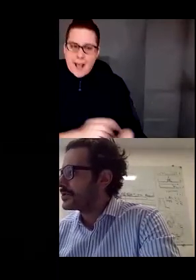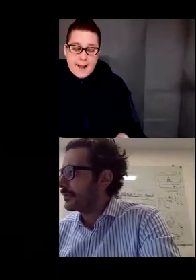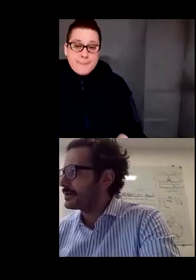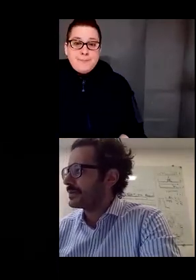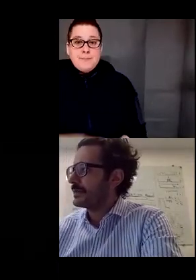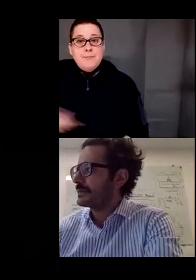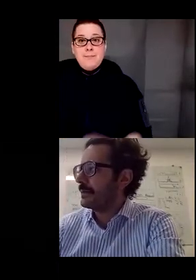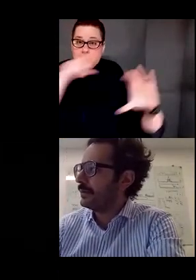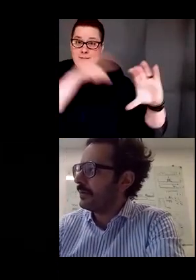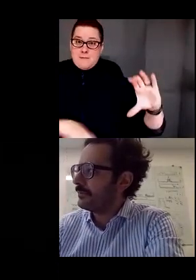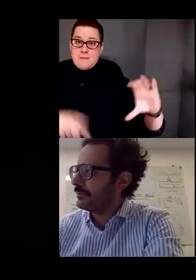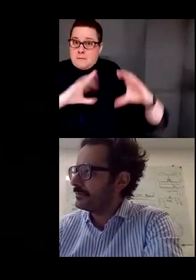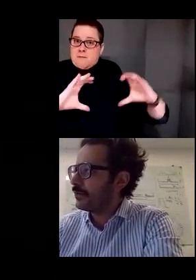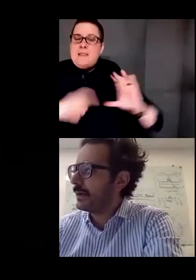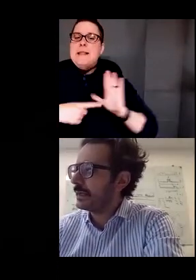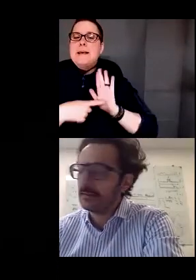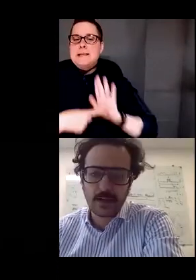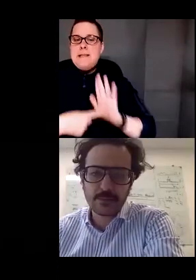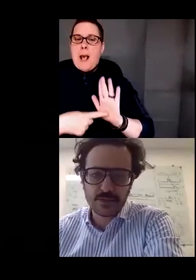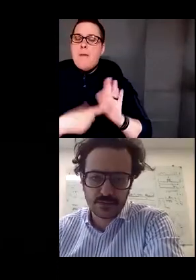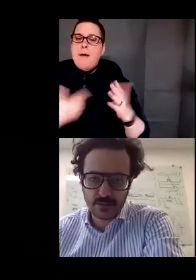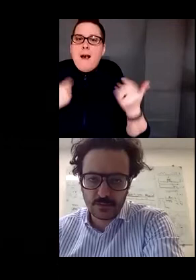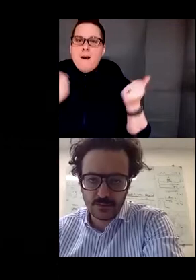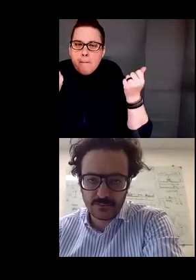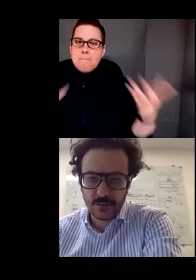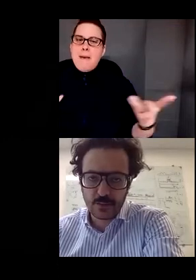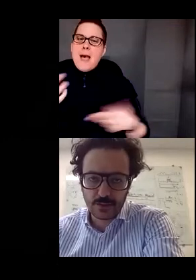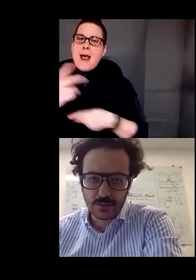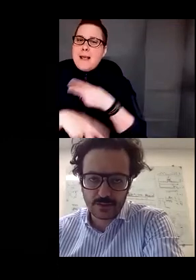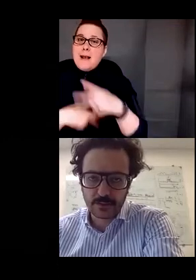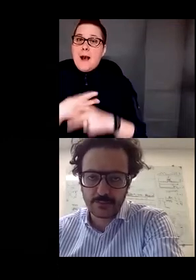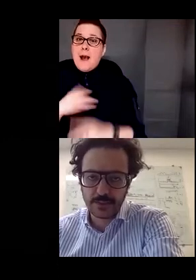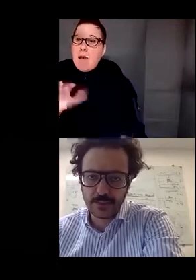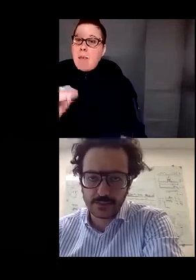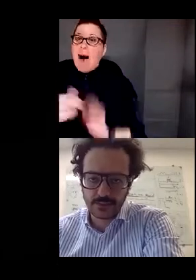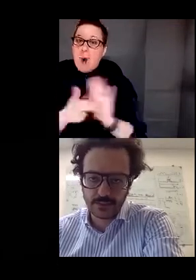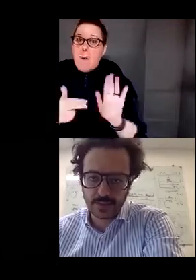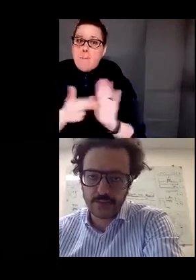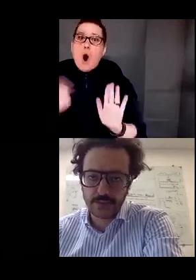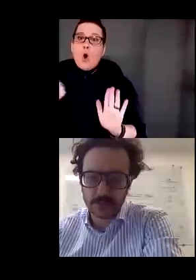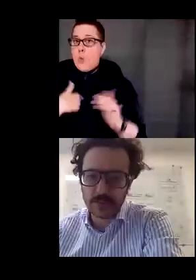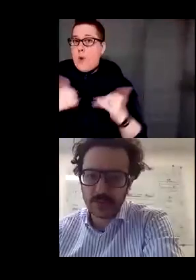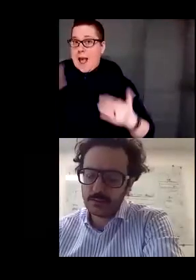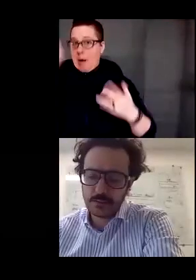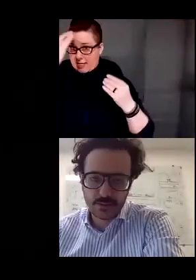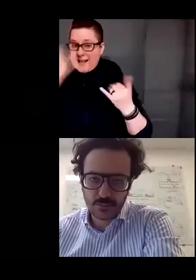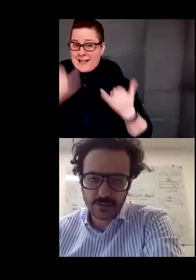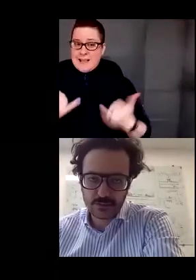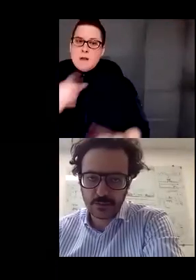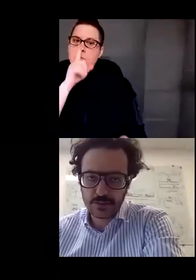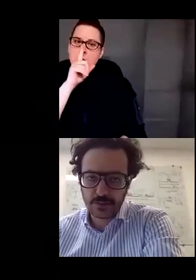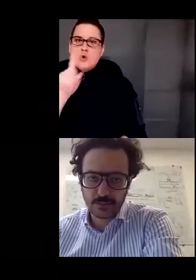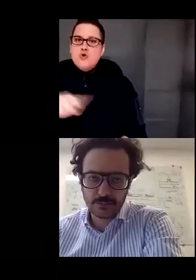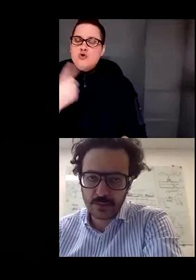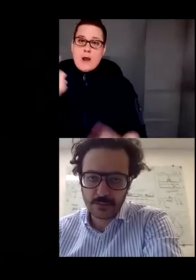right, I'm showing just an example of so many types of biomarkers that are being considered nowadays, not just based